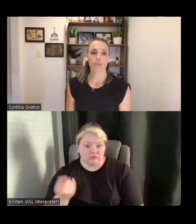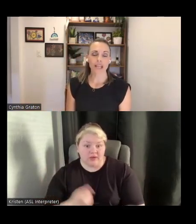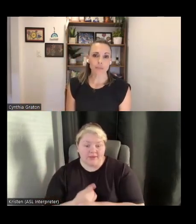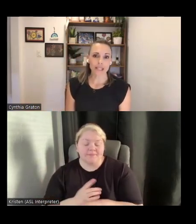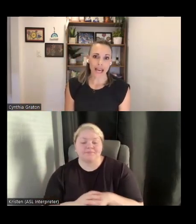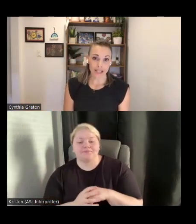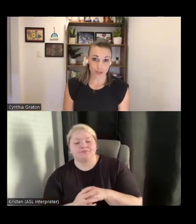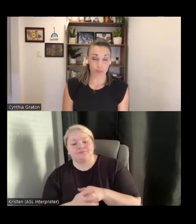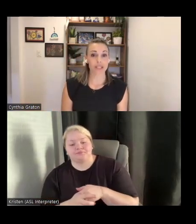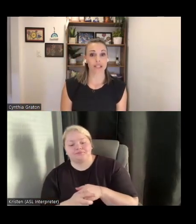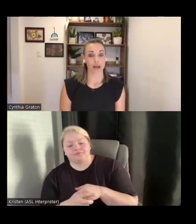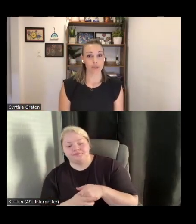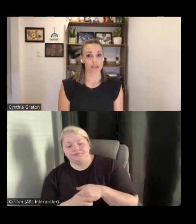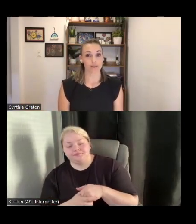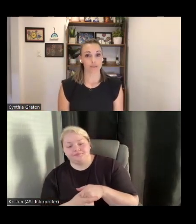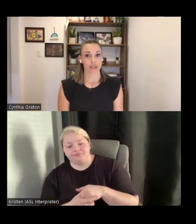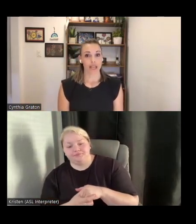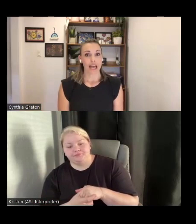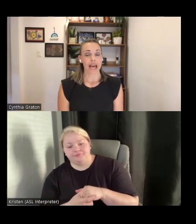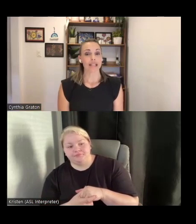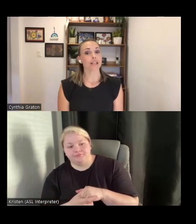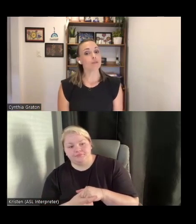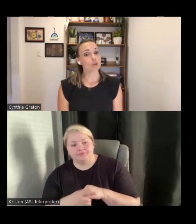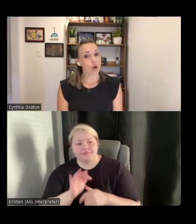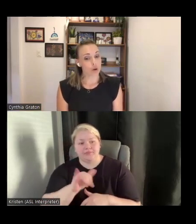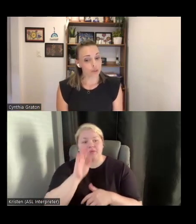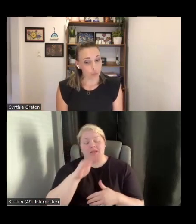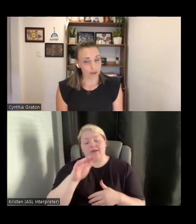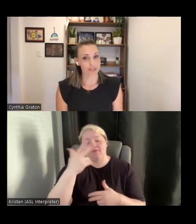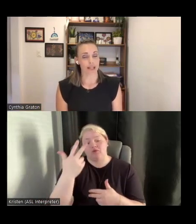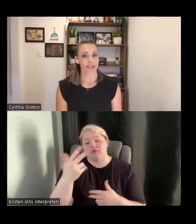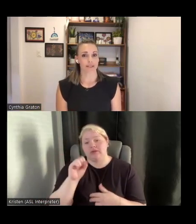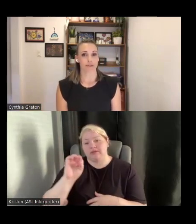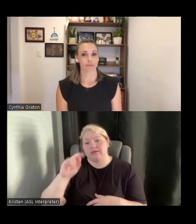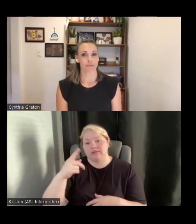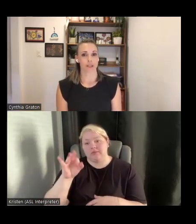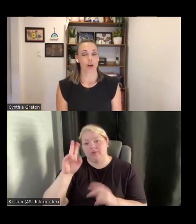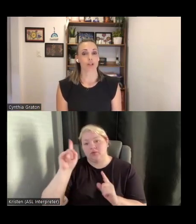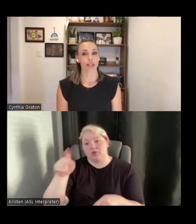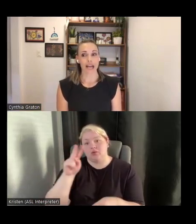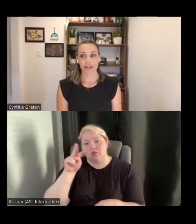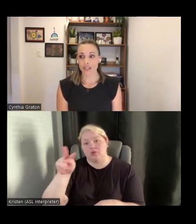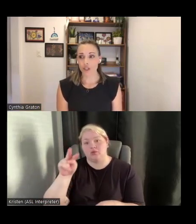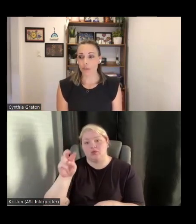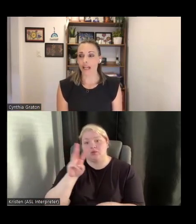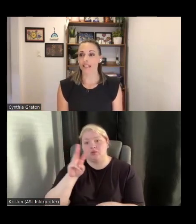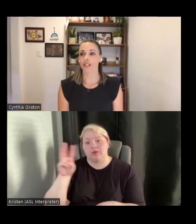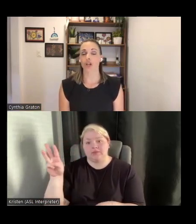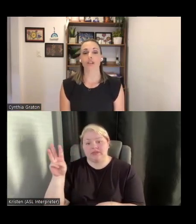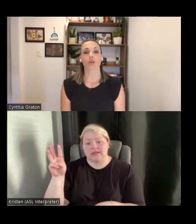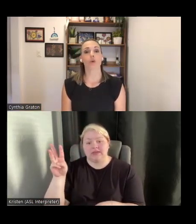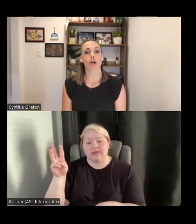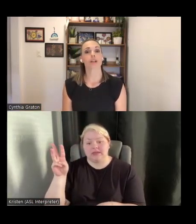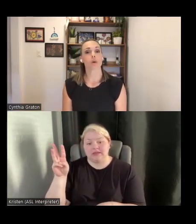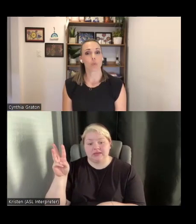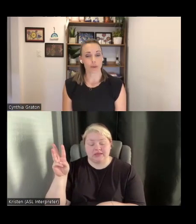So the plan B has 3 steps. And if you go on the website, on the livesinthebalance.org